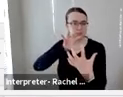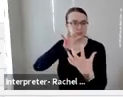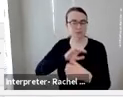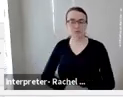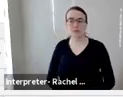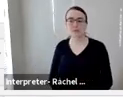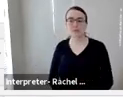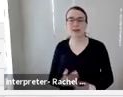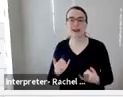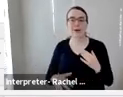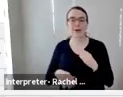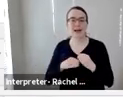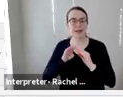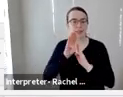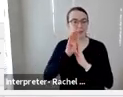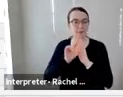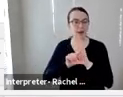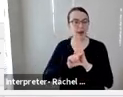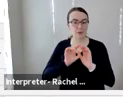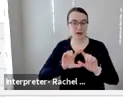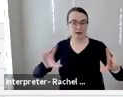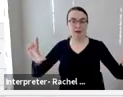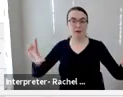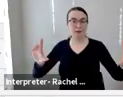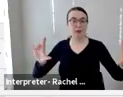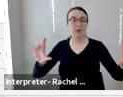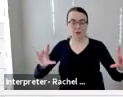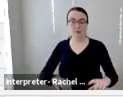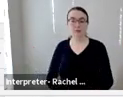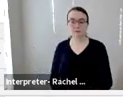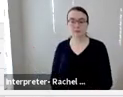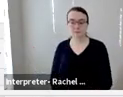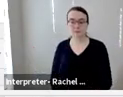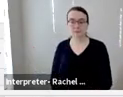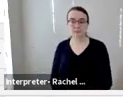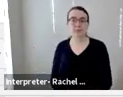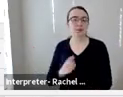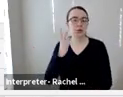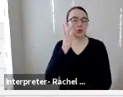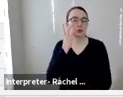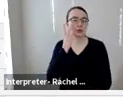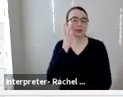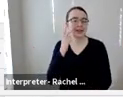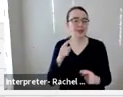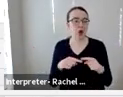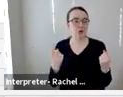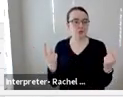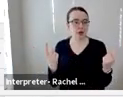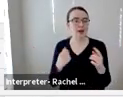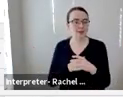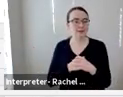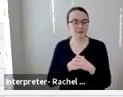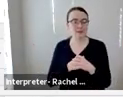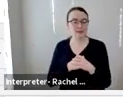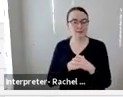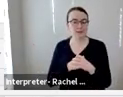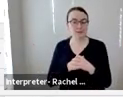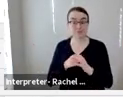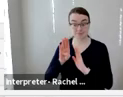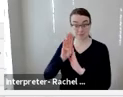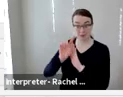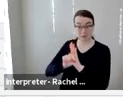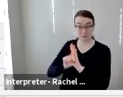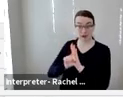my background so you can see a little bit more of what the contrast is. And my background is